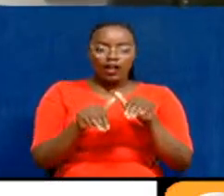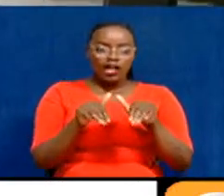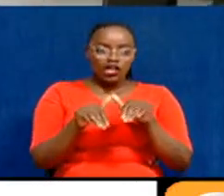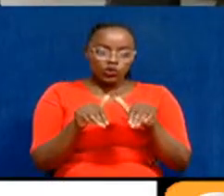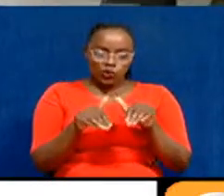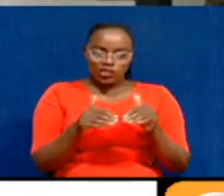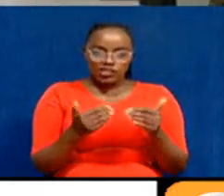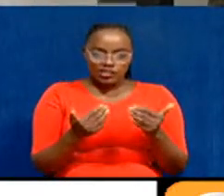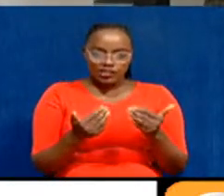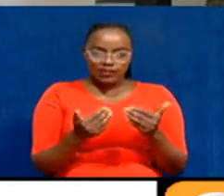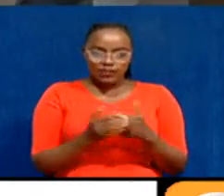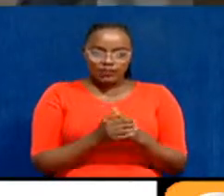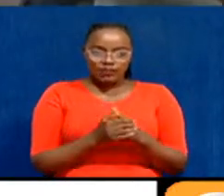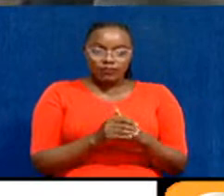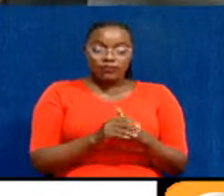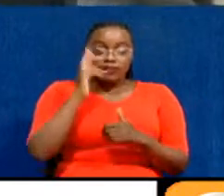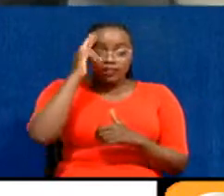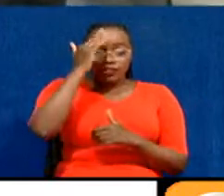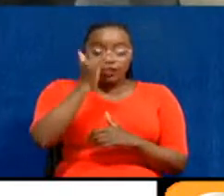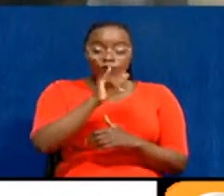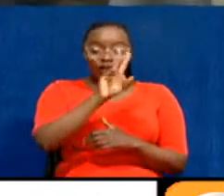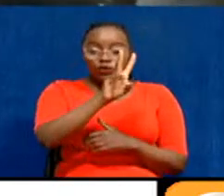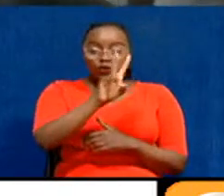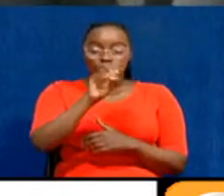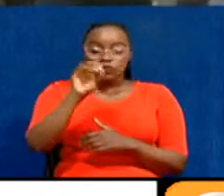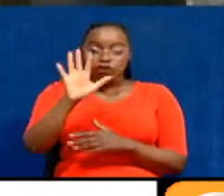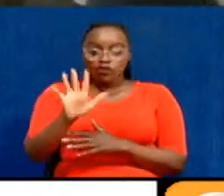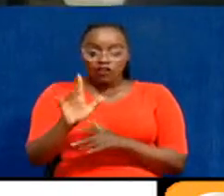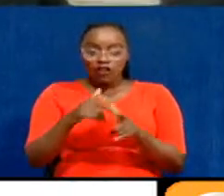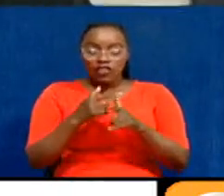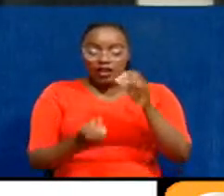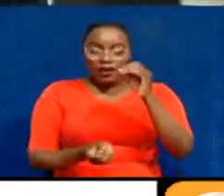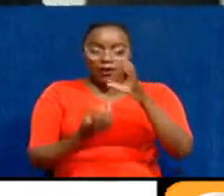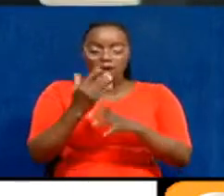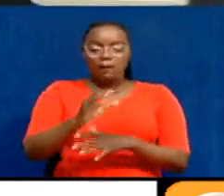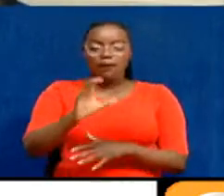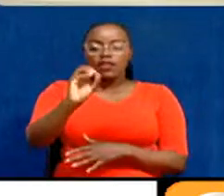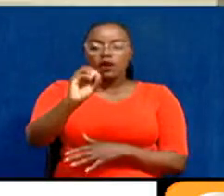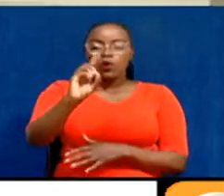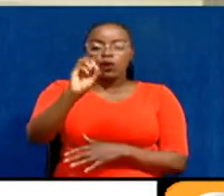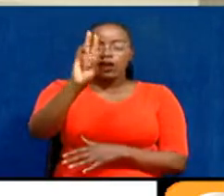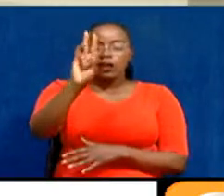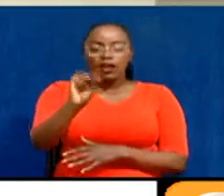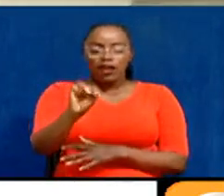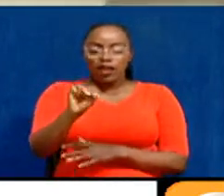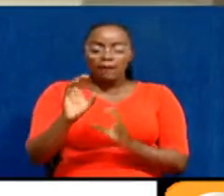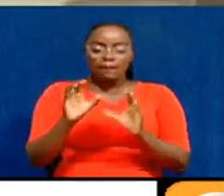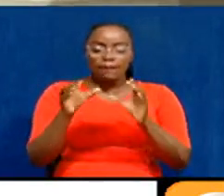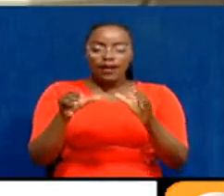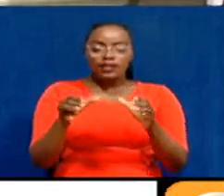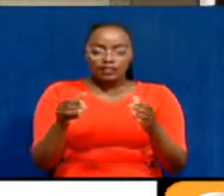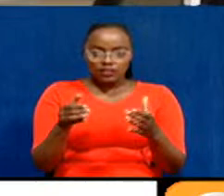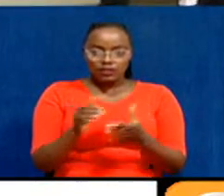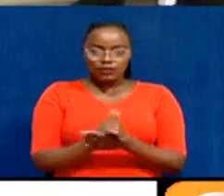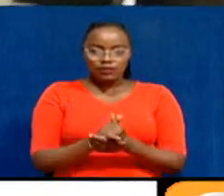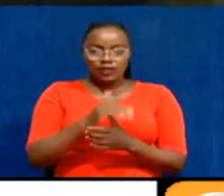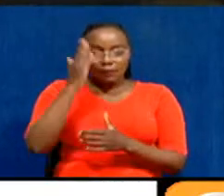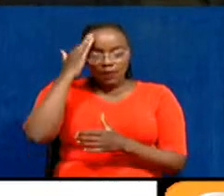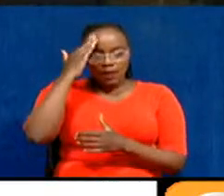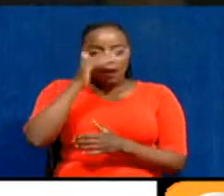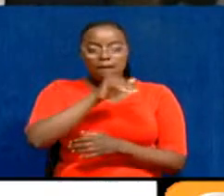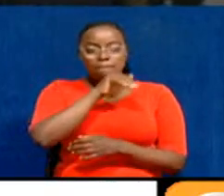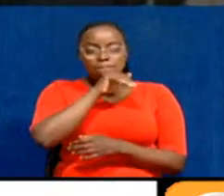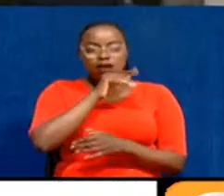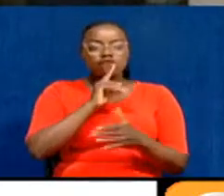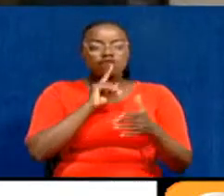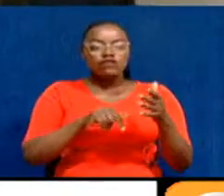elections. And that is why 2005 gave birth to the Orange Democratic Movement, ODM. I remember Raila